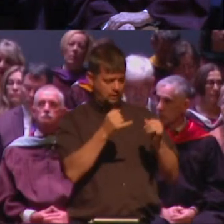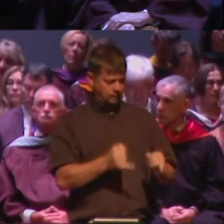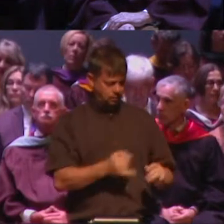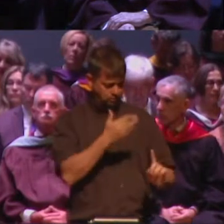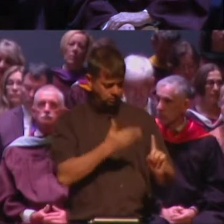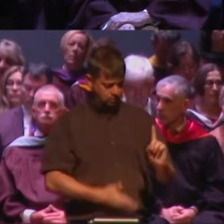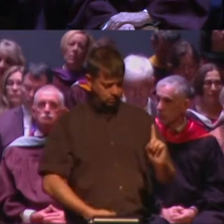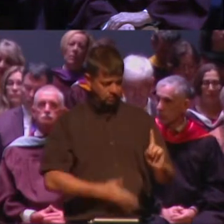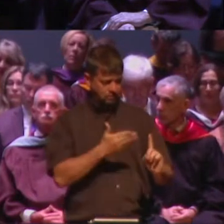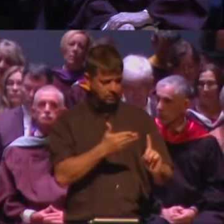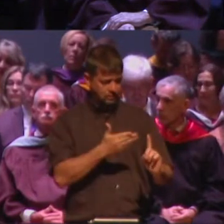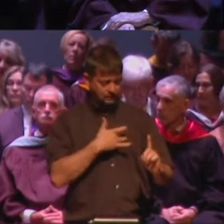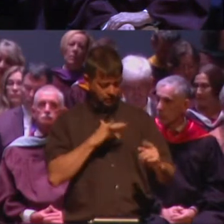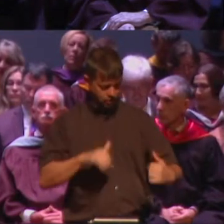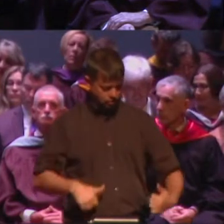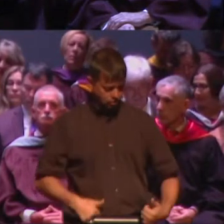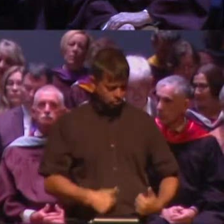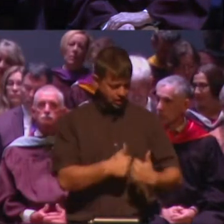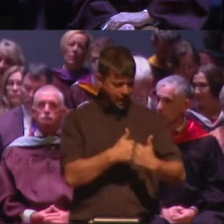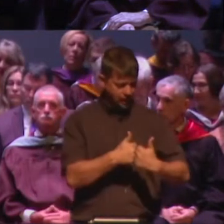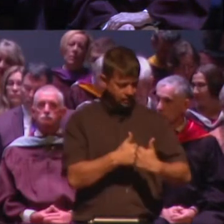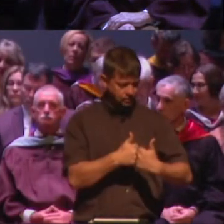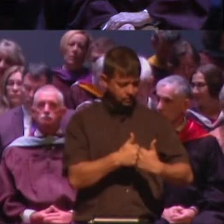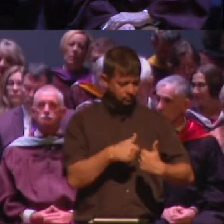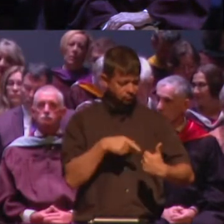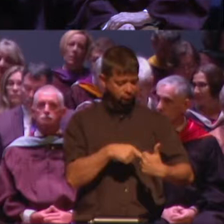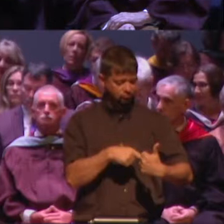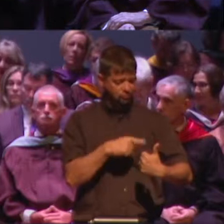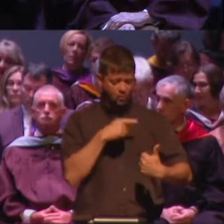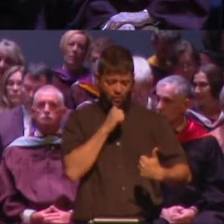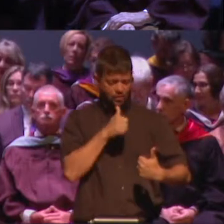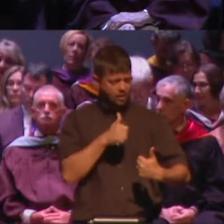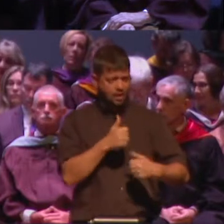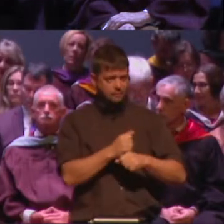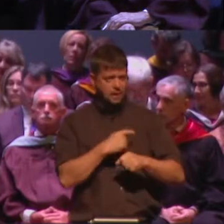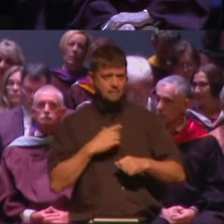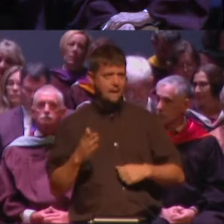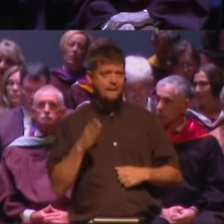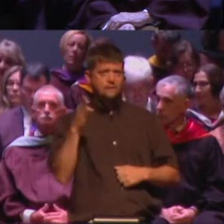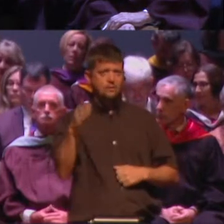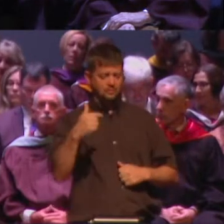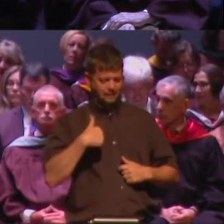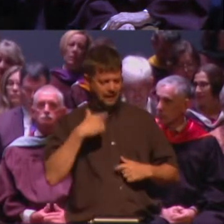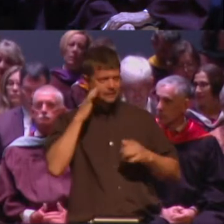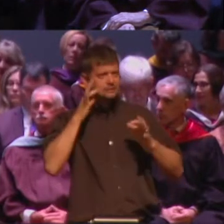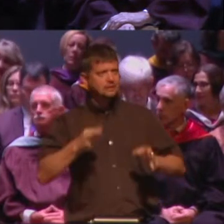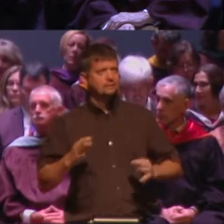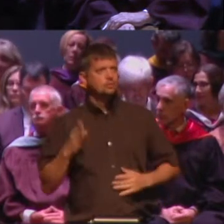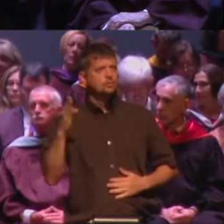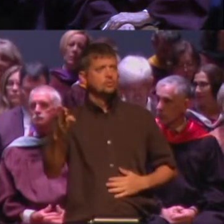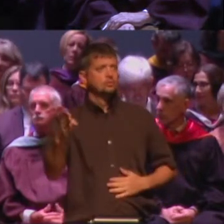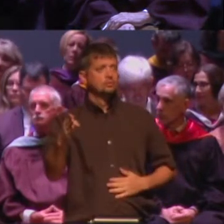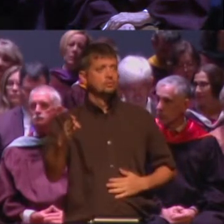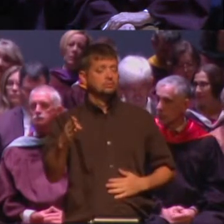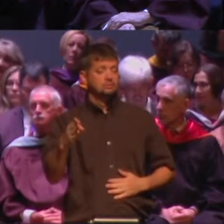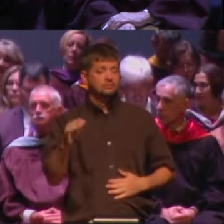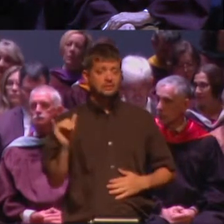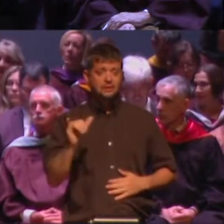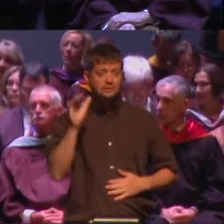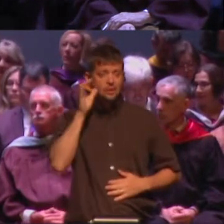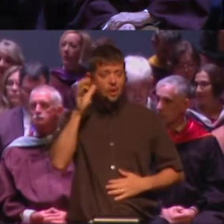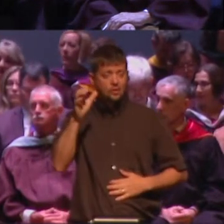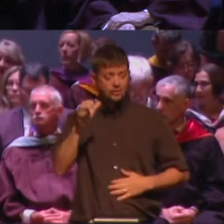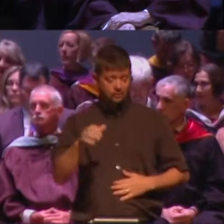the challenge before him will not define his future. This is what happens when we see opportunity in